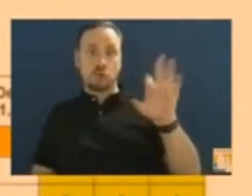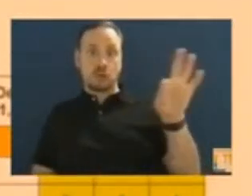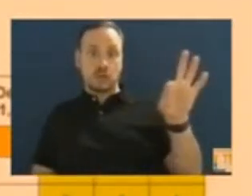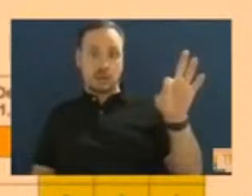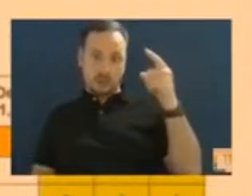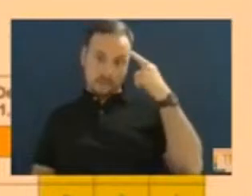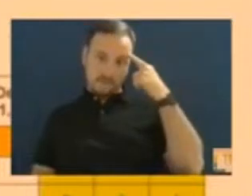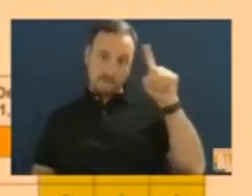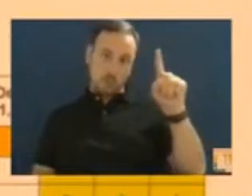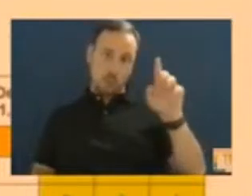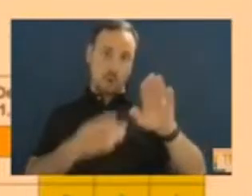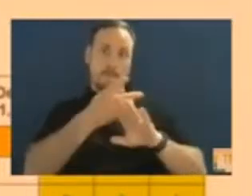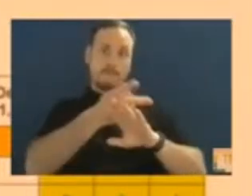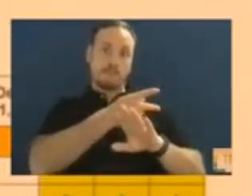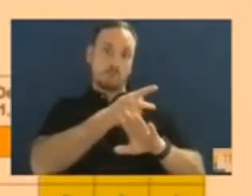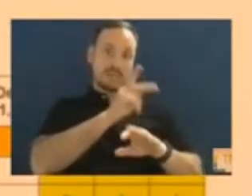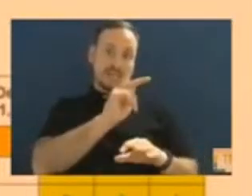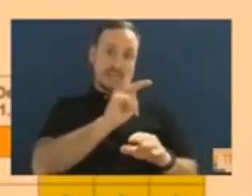students.